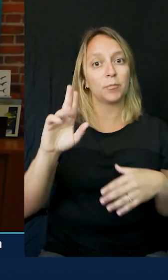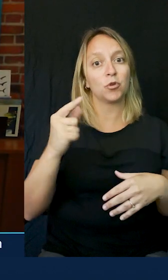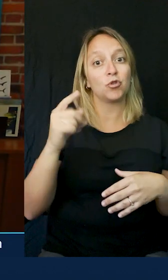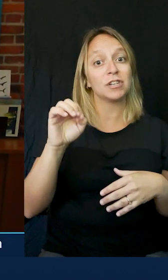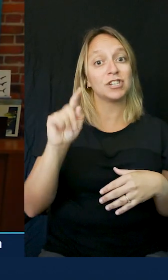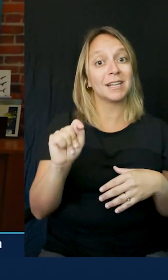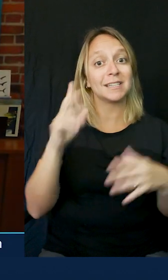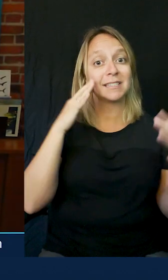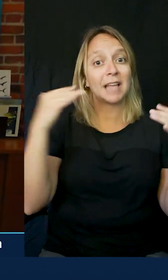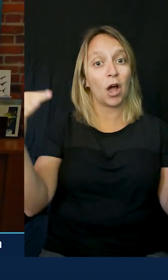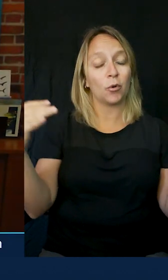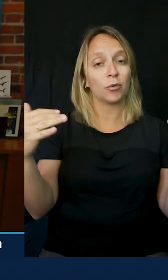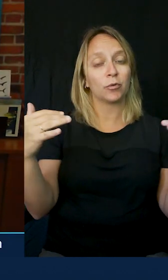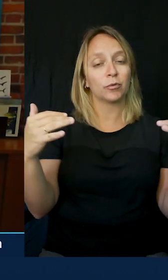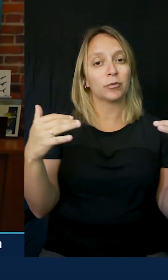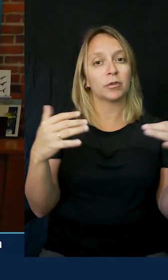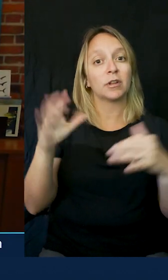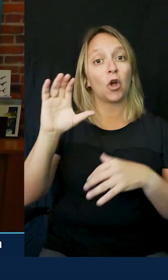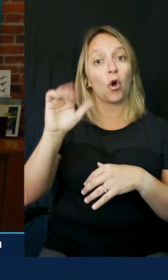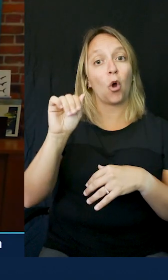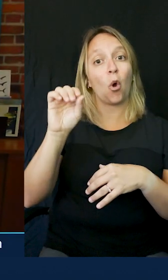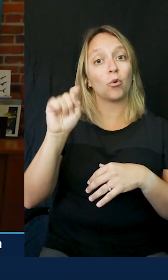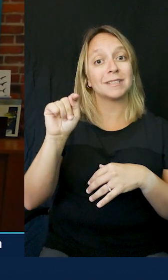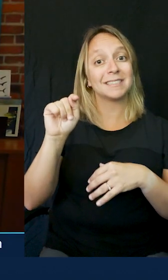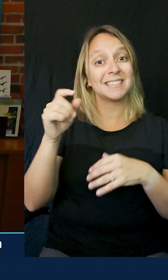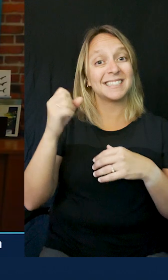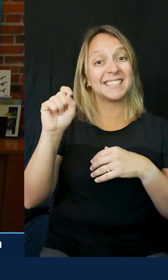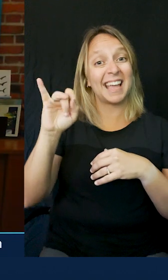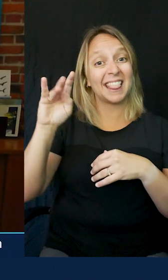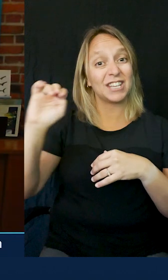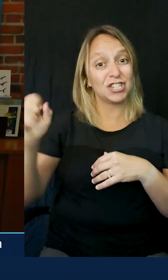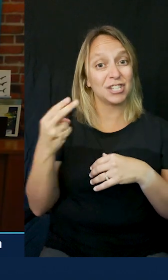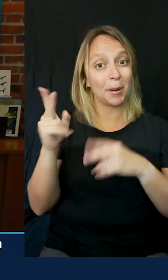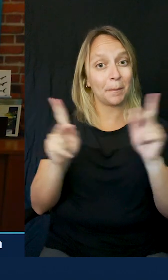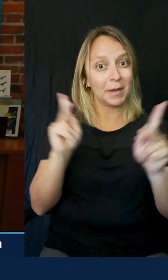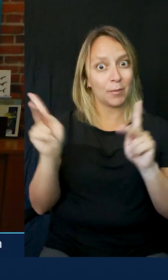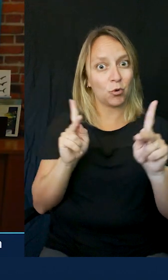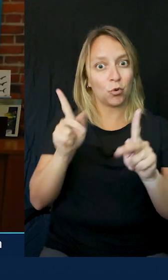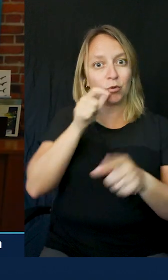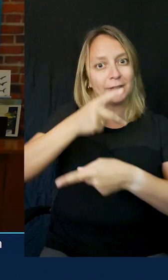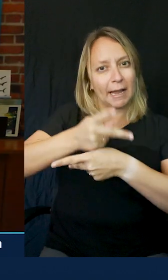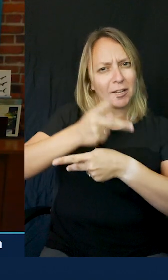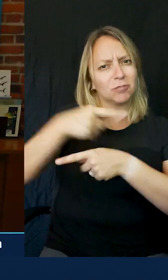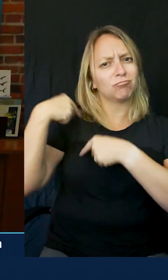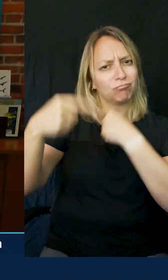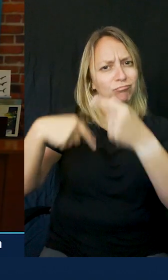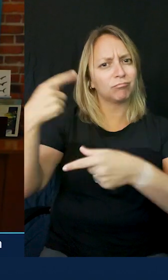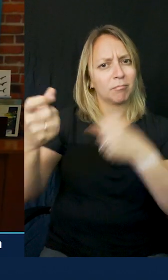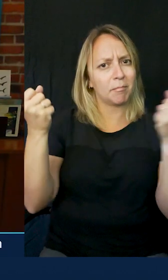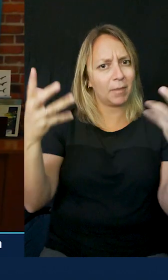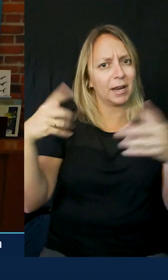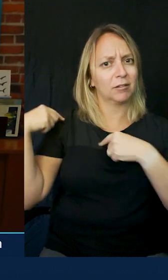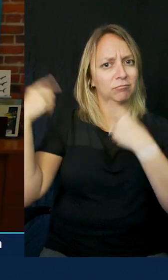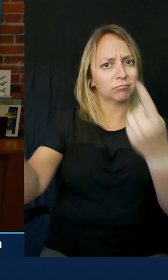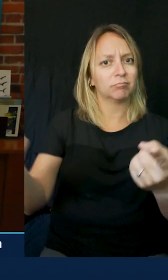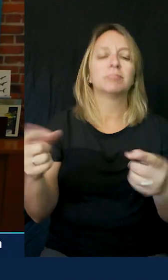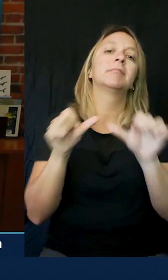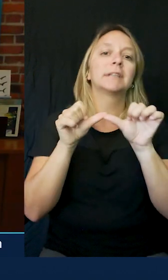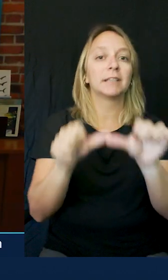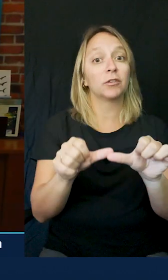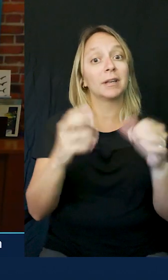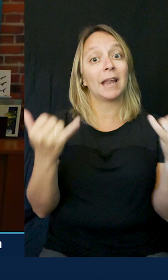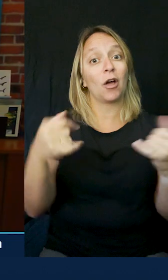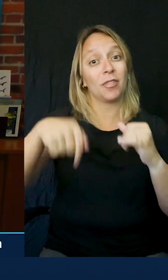traditional territories of the Coast Salish people, who have stewarded these lands and waters for generations and continue to do so today. Now, as